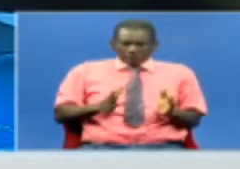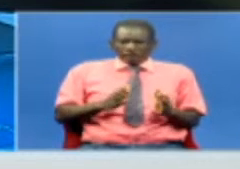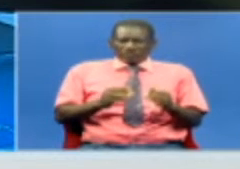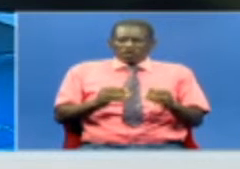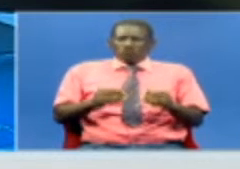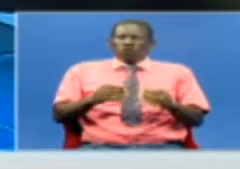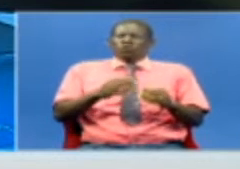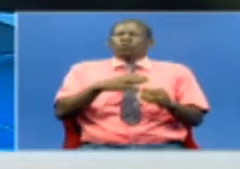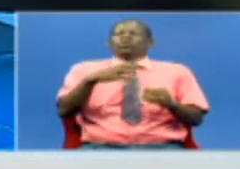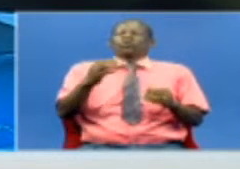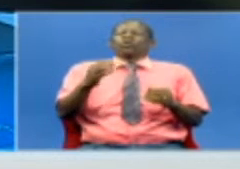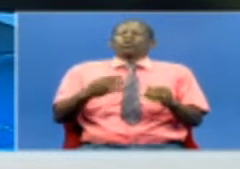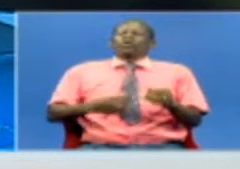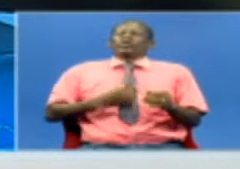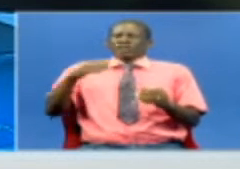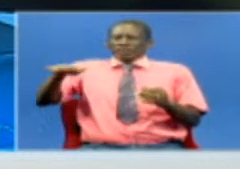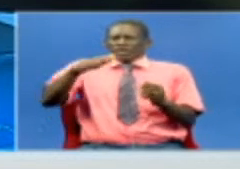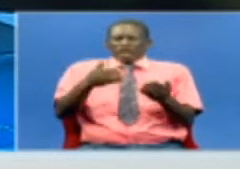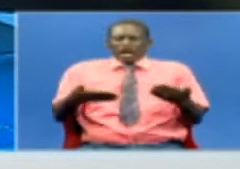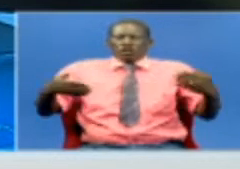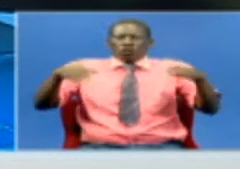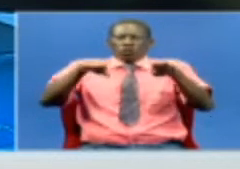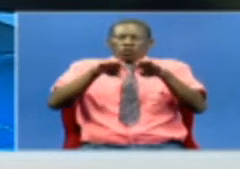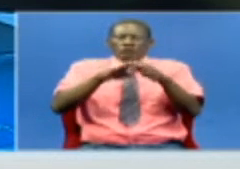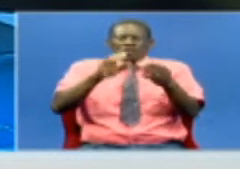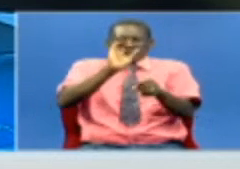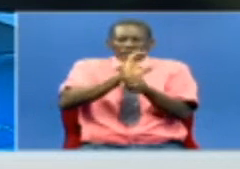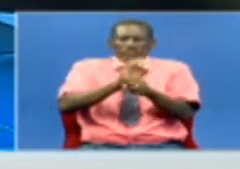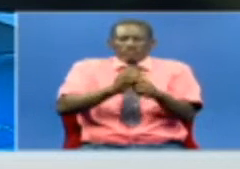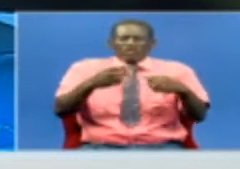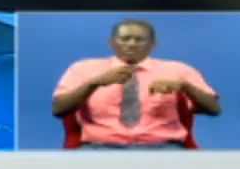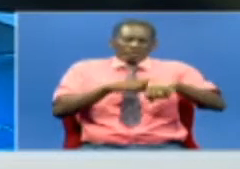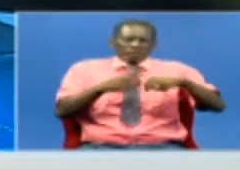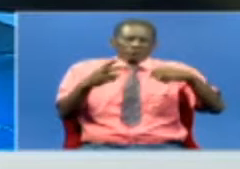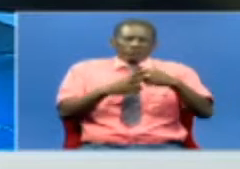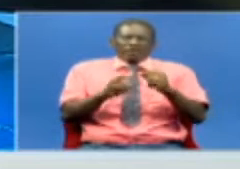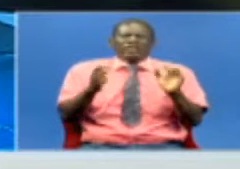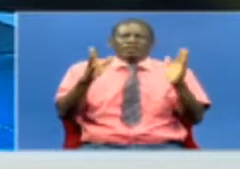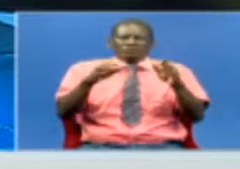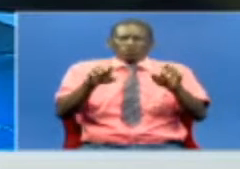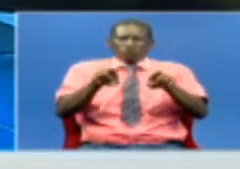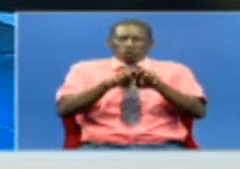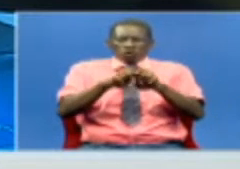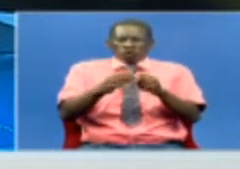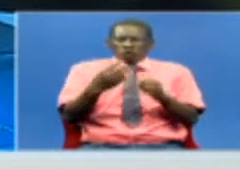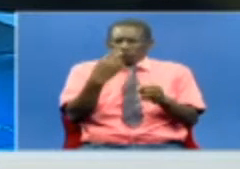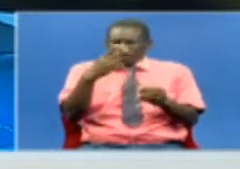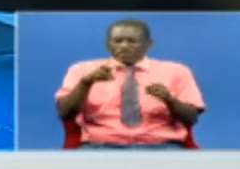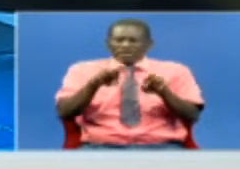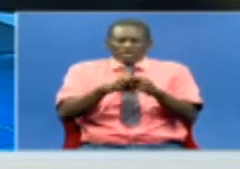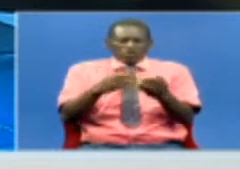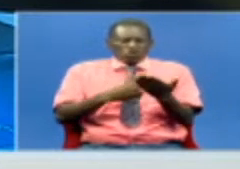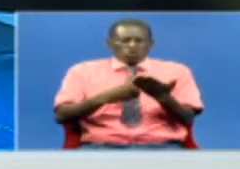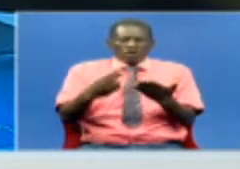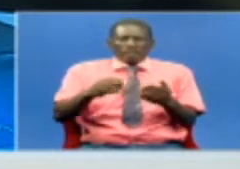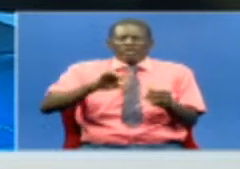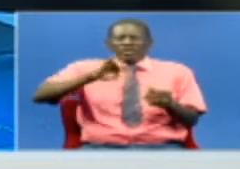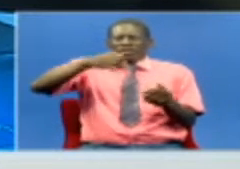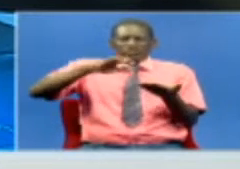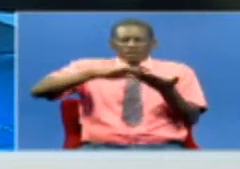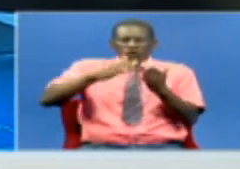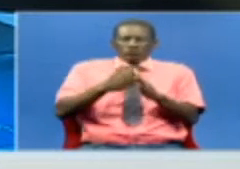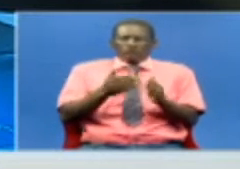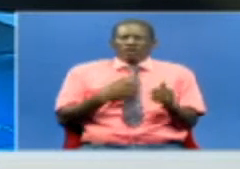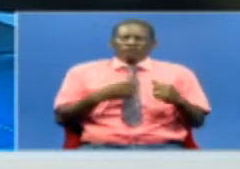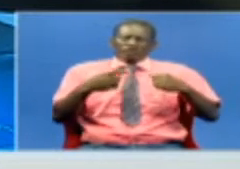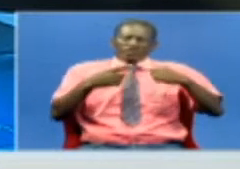religious pilgrimages and close it at 7 p.m. in a ceremony also considered holy. Now, Jerusalem attracts about